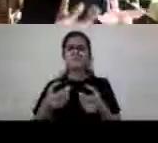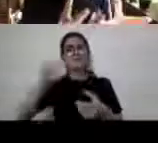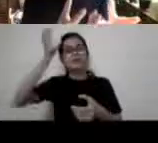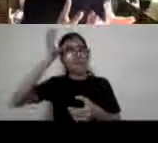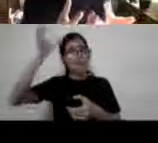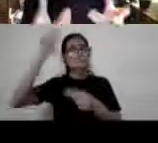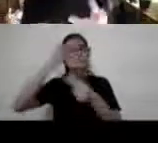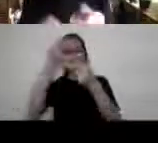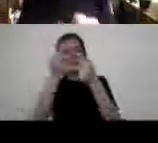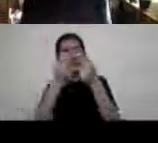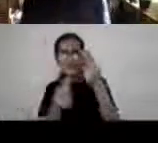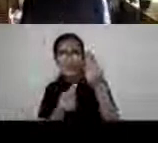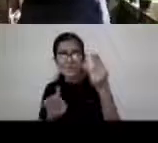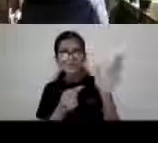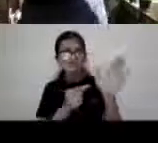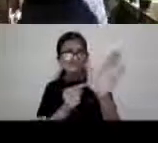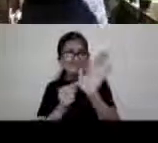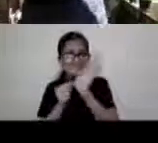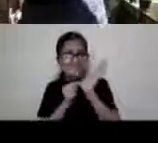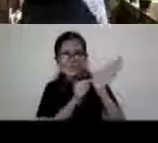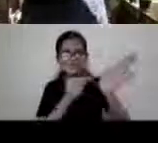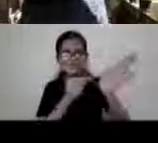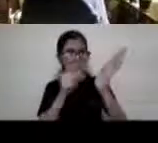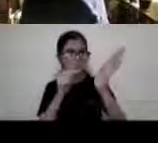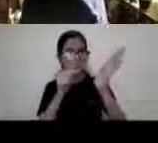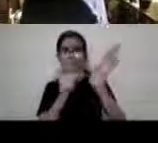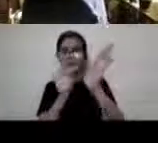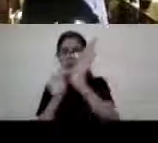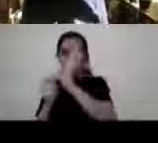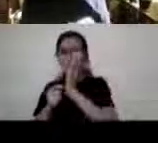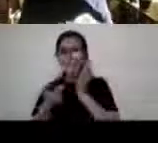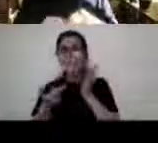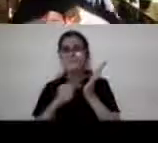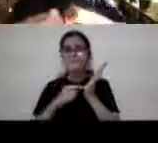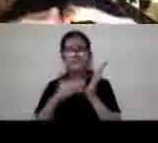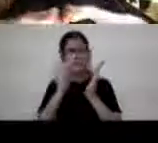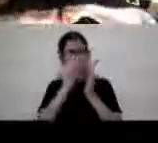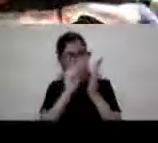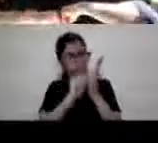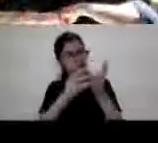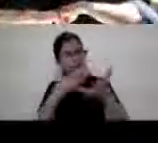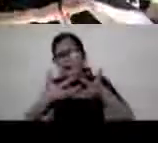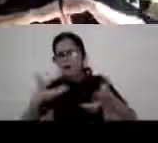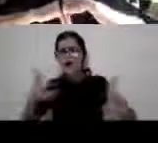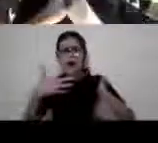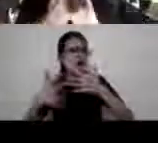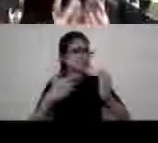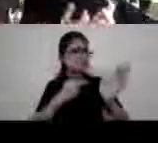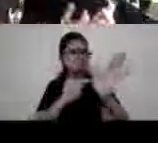is showing that everything representational